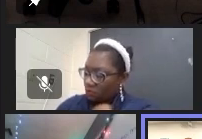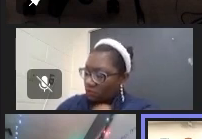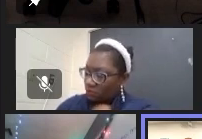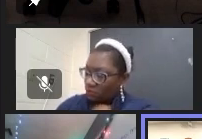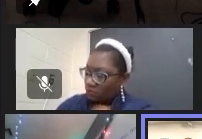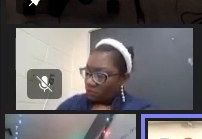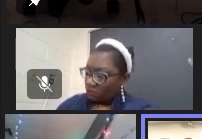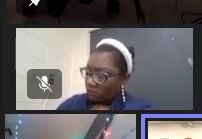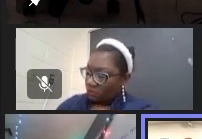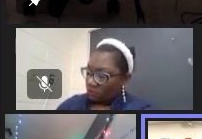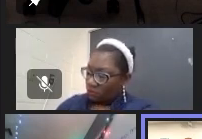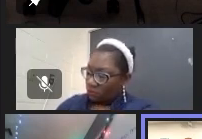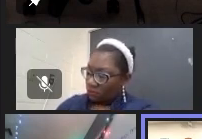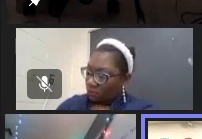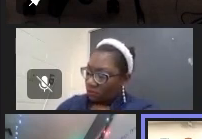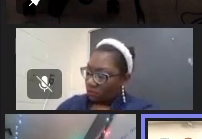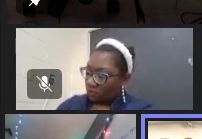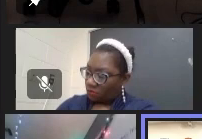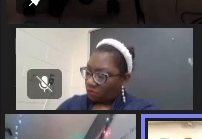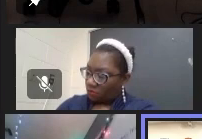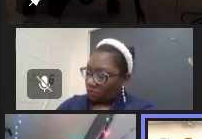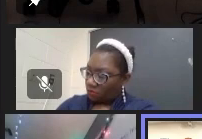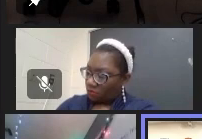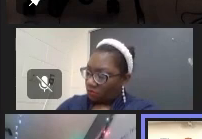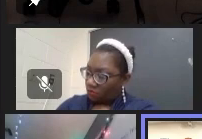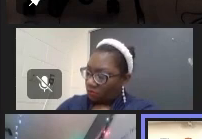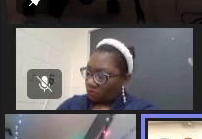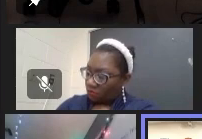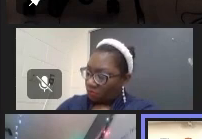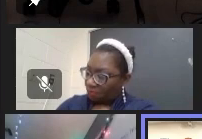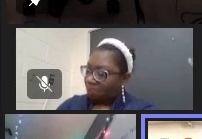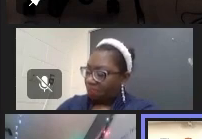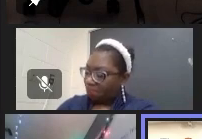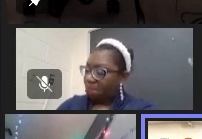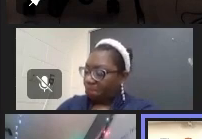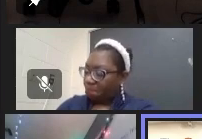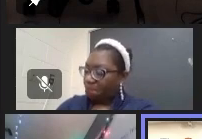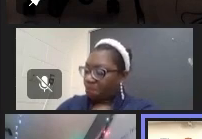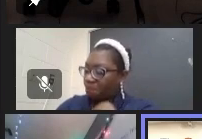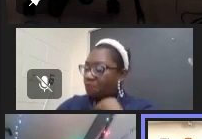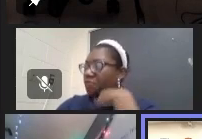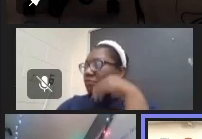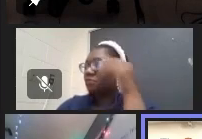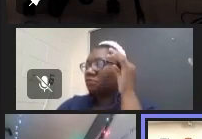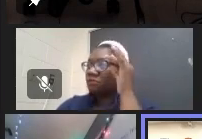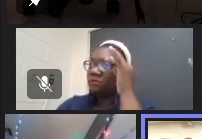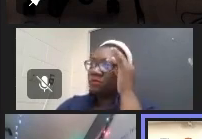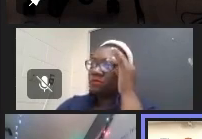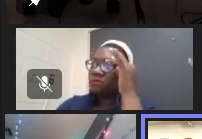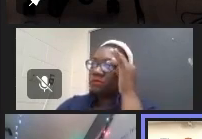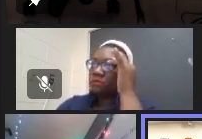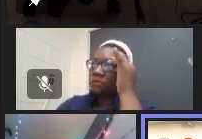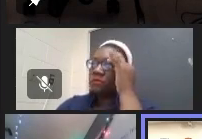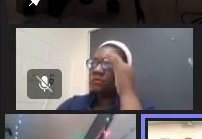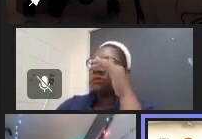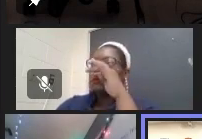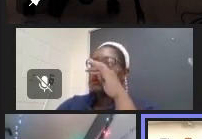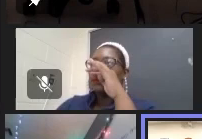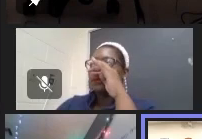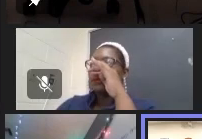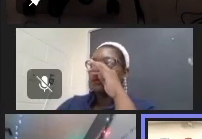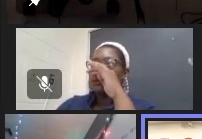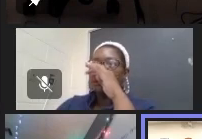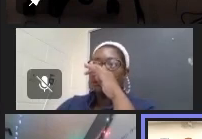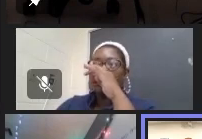student from a novice and move them to apprentice? What is it that they need to know? What exactly does that mean? That is